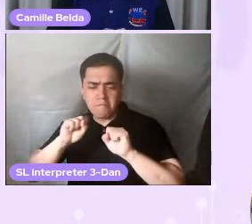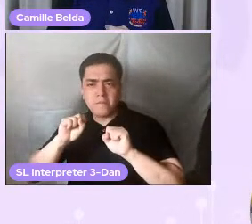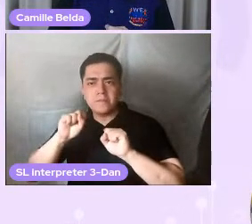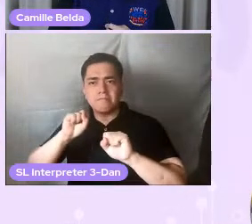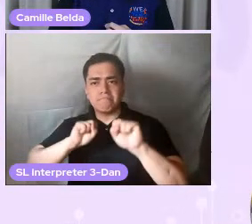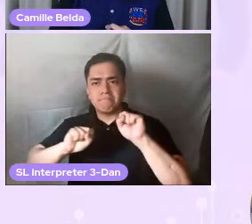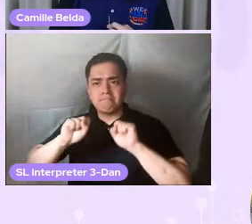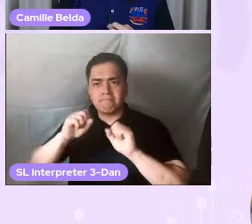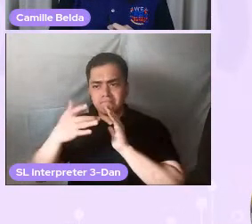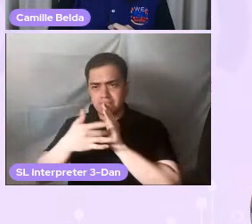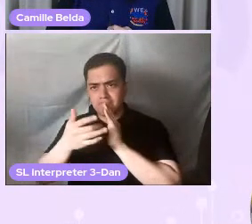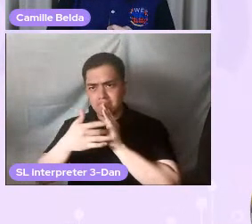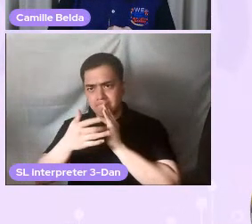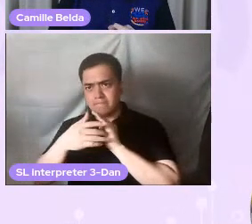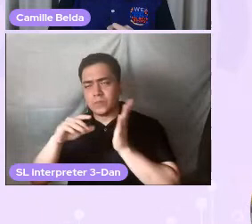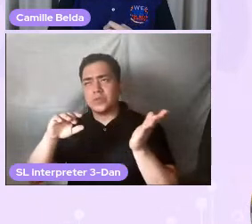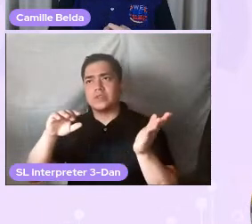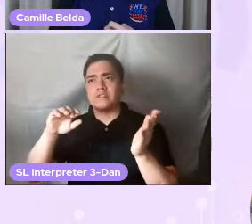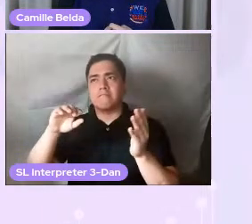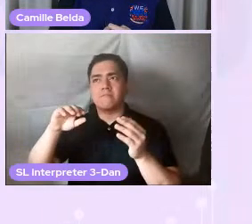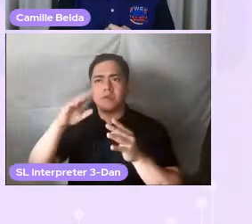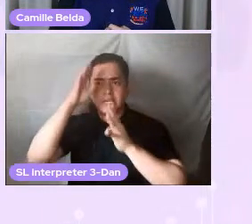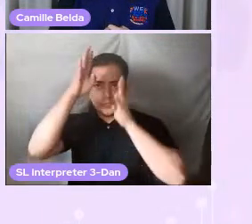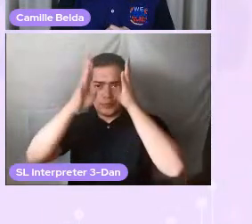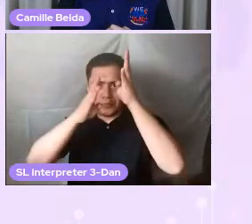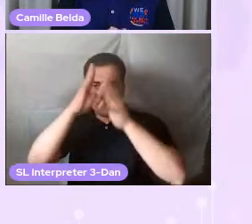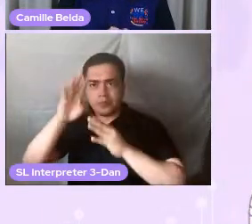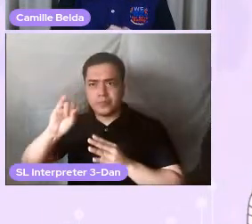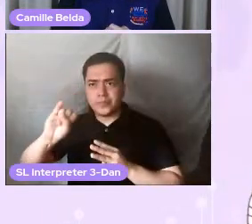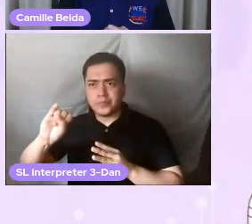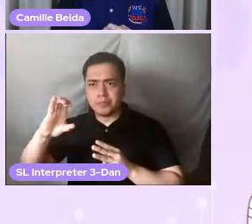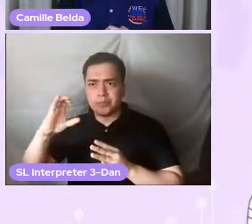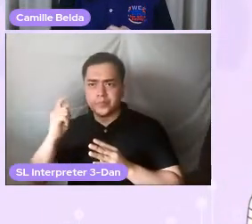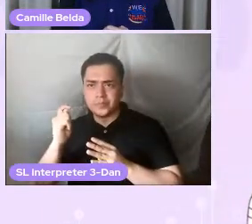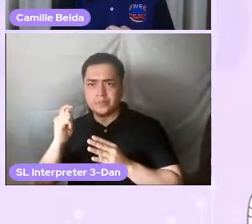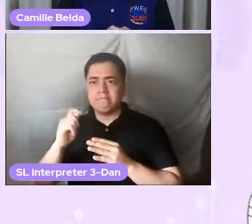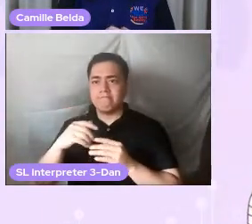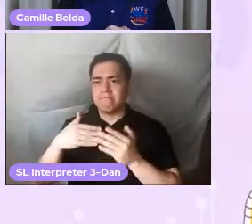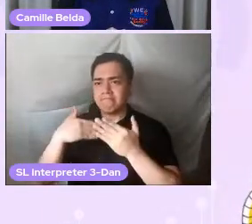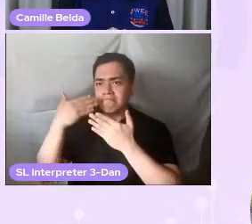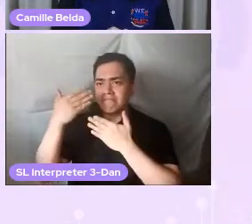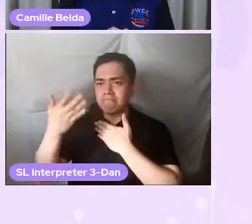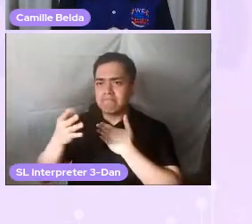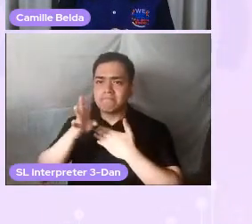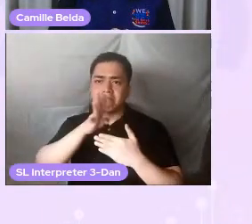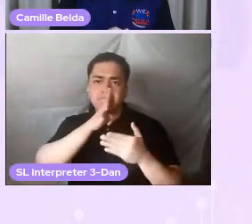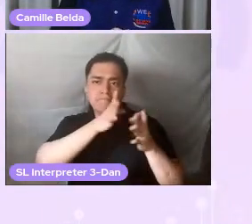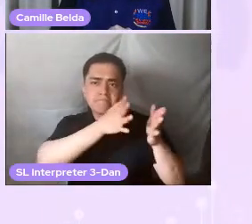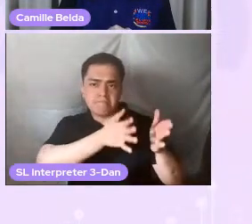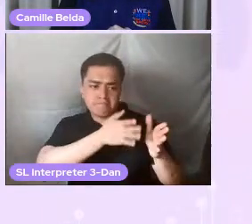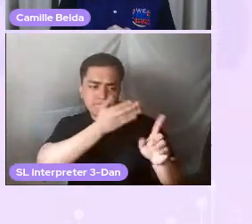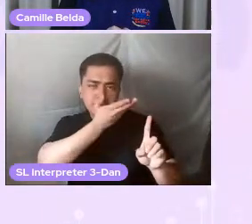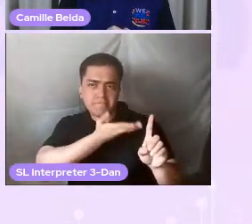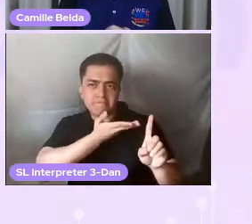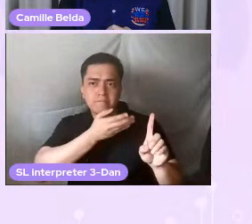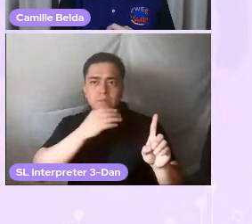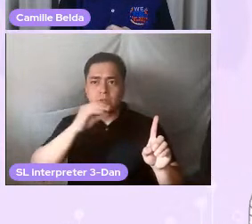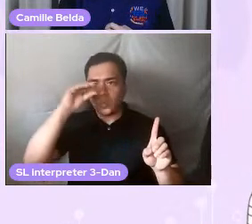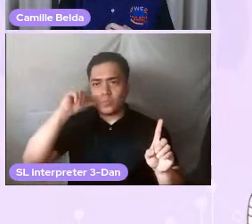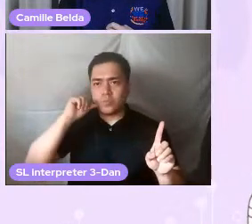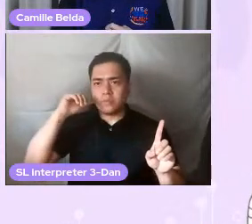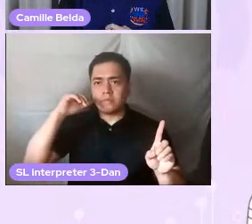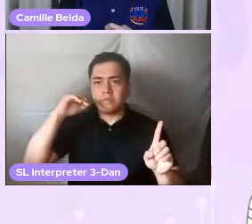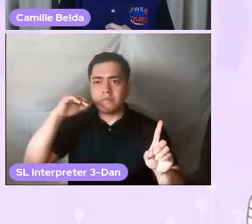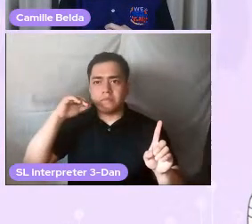and ICT. And now, our next speakers will prove that indeed women can break the